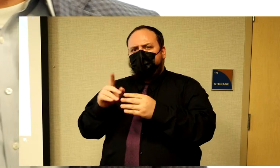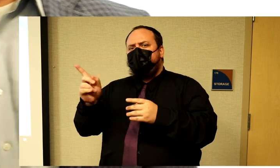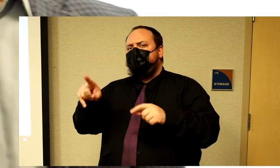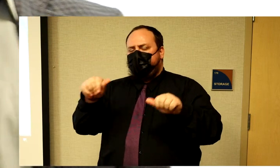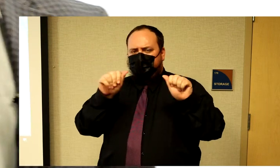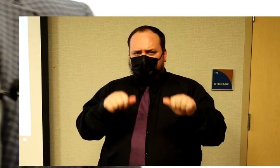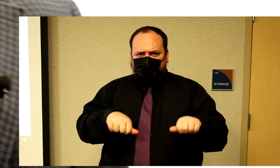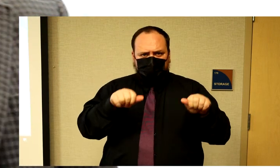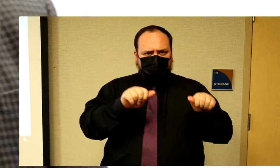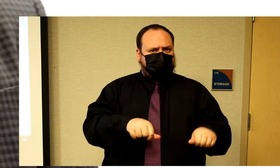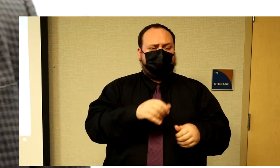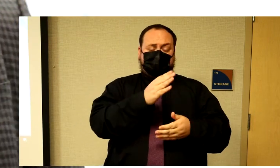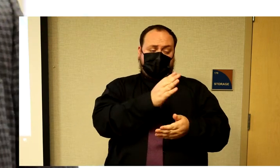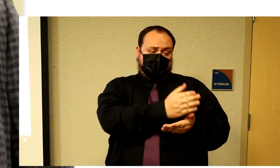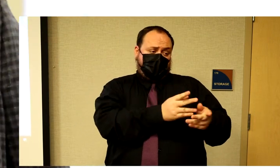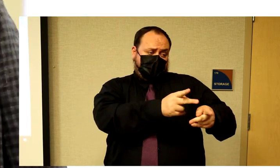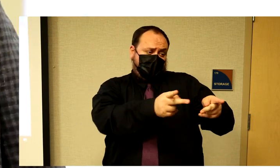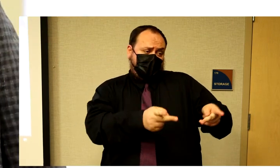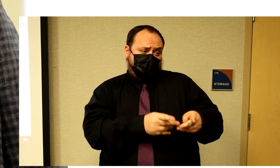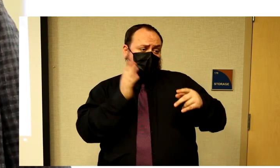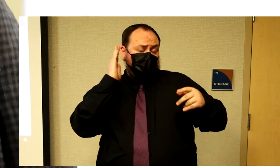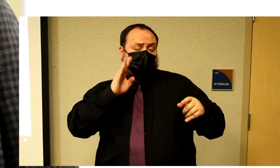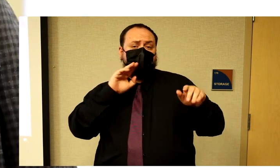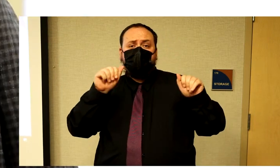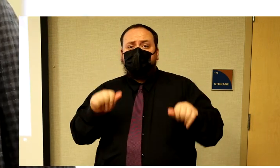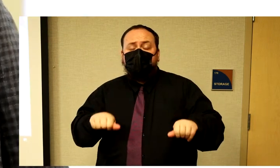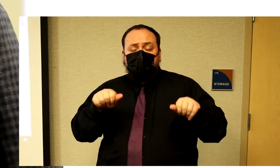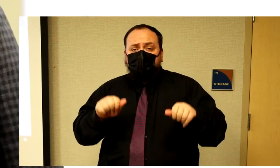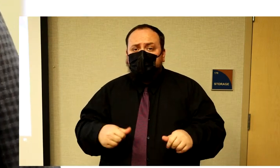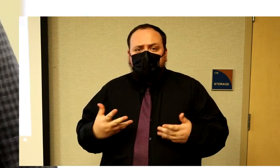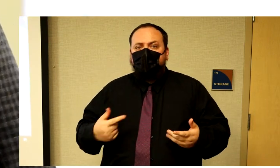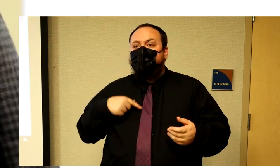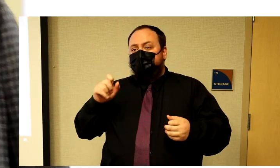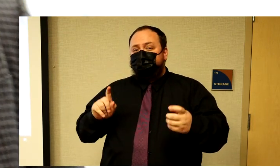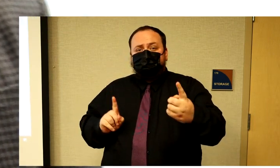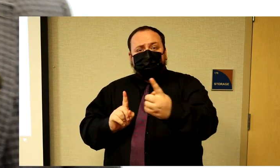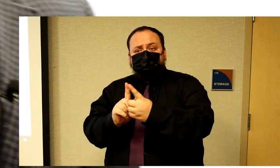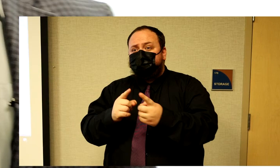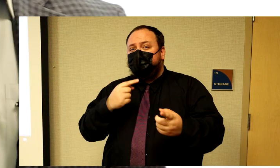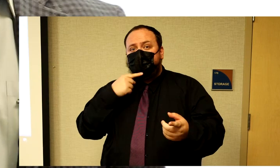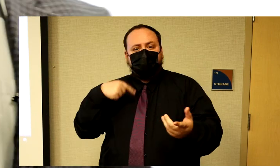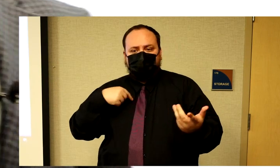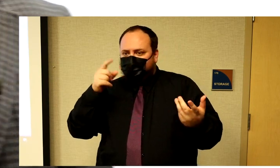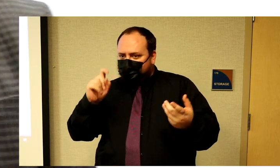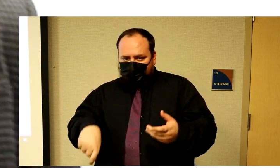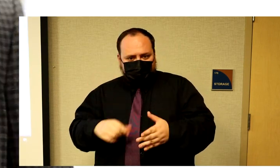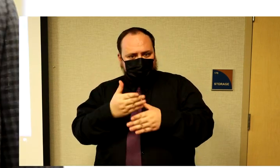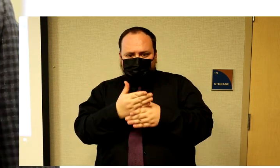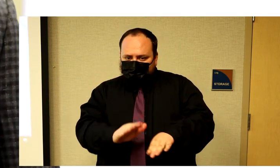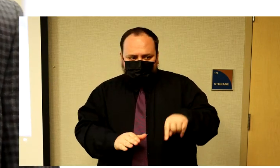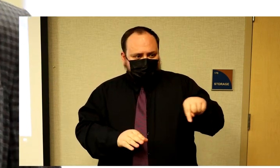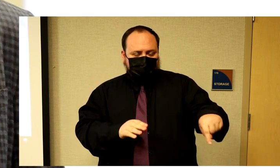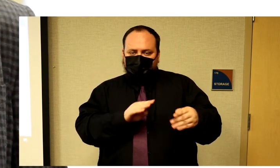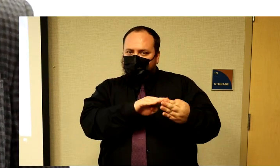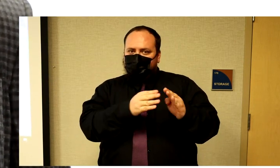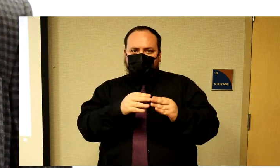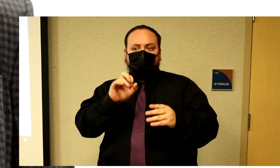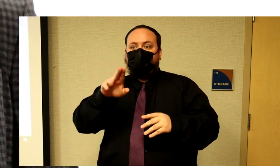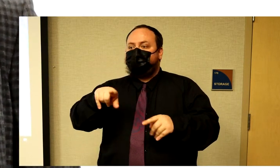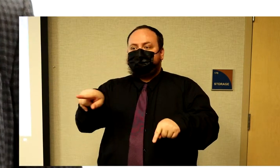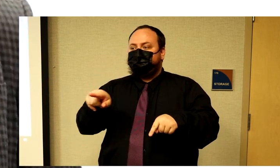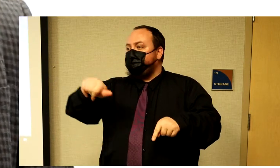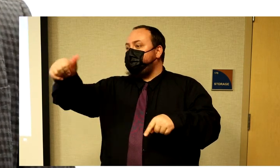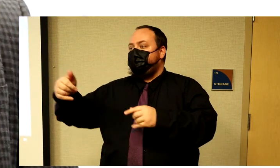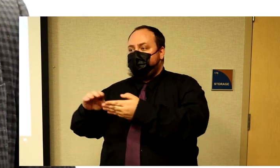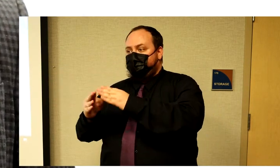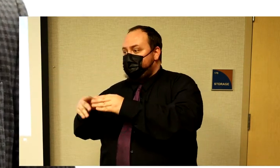In some places it may not be possible, and I'll just have to come to you and say, we just have to split this community, or we're going to split another community, so